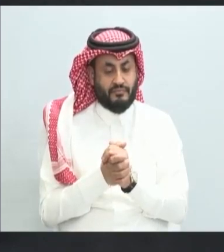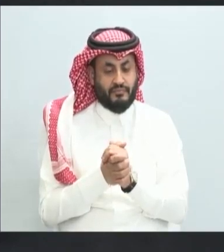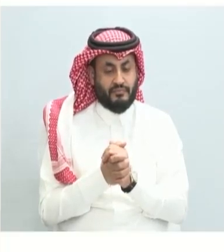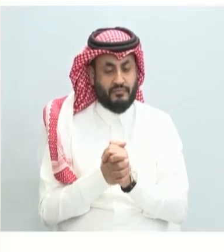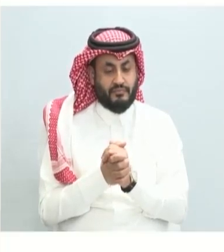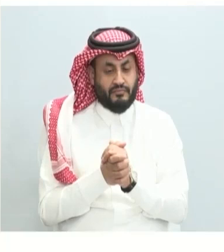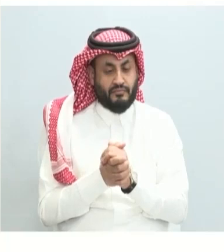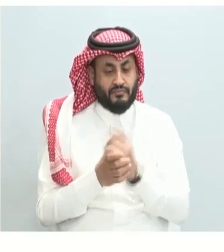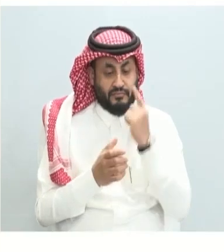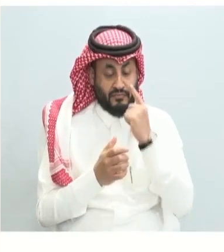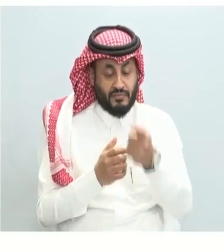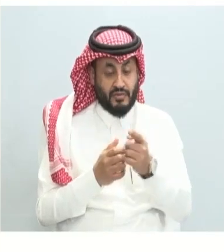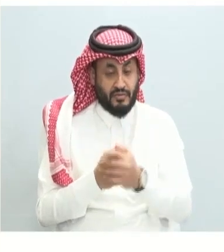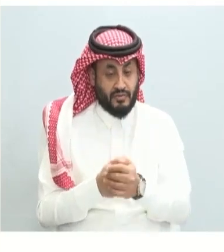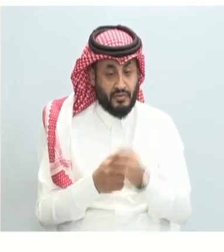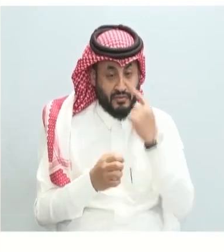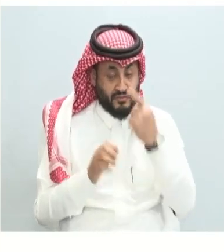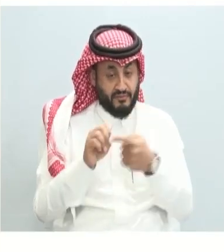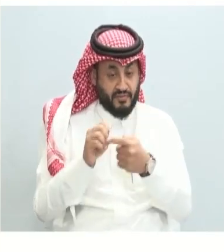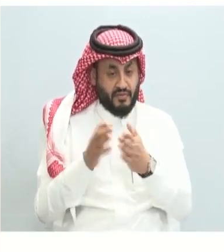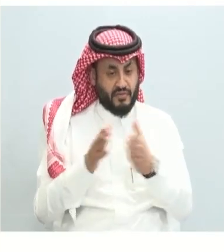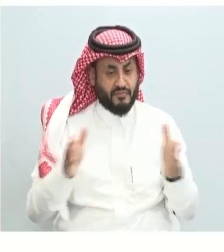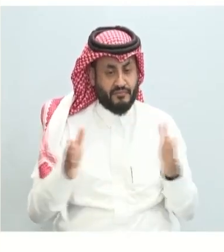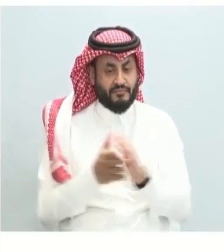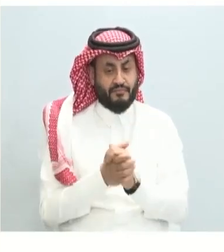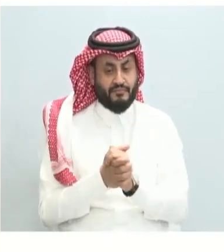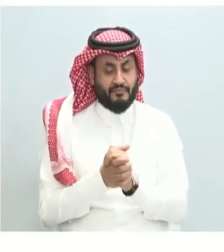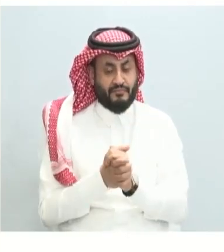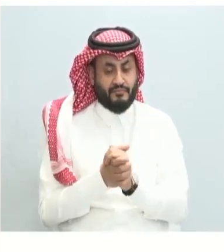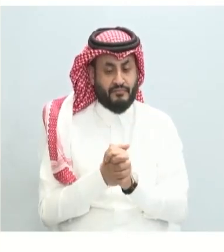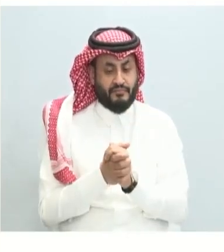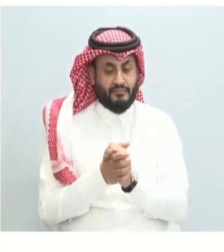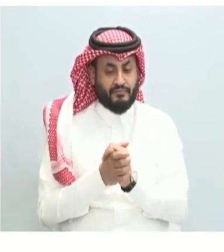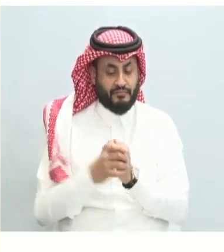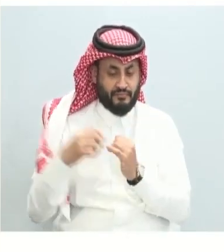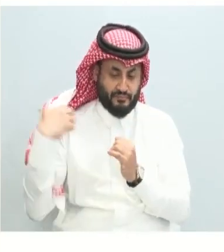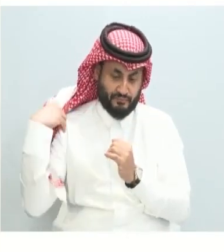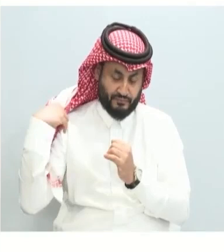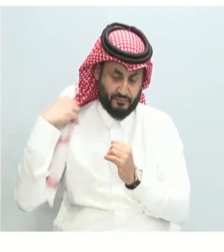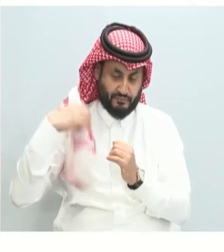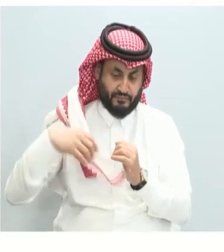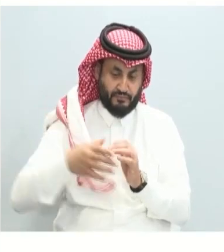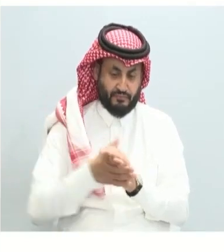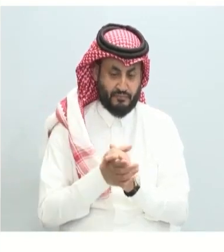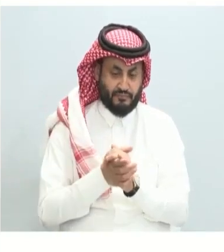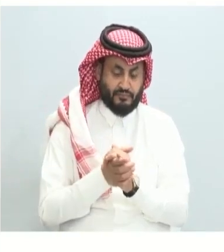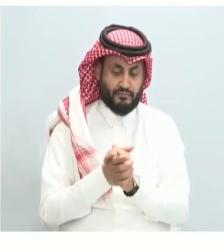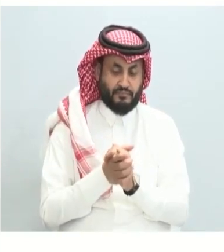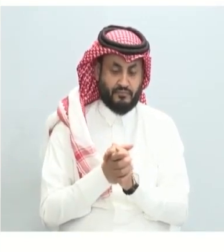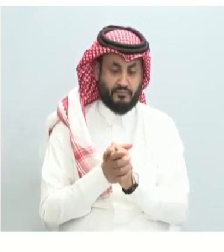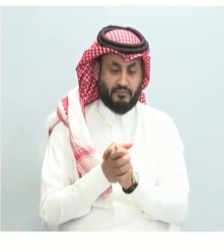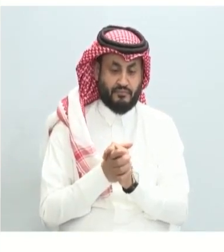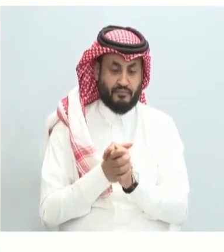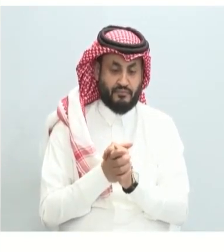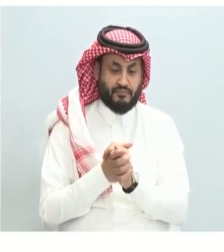Here we have tape, pine, and rope, and cube. Now,